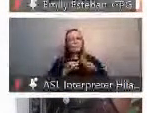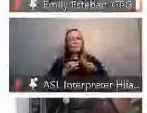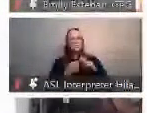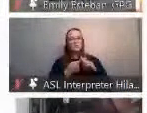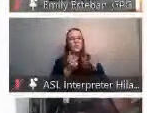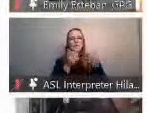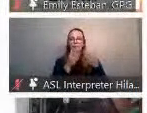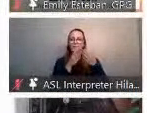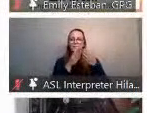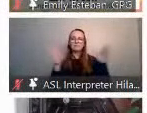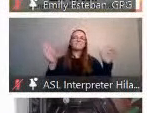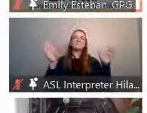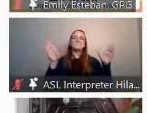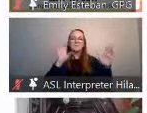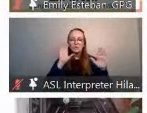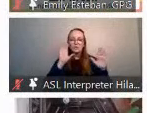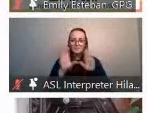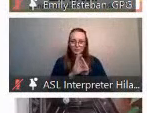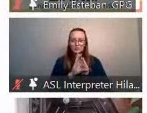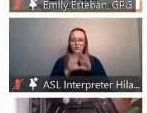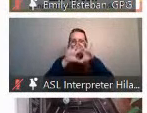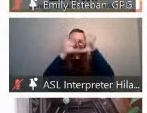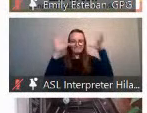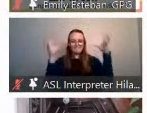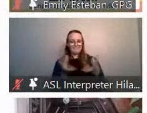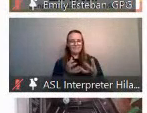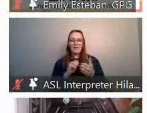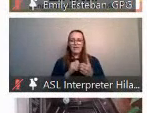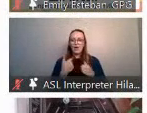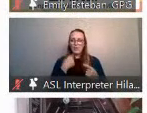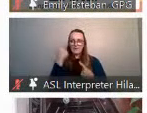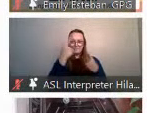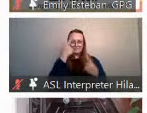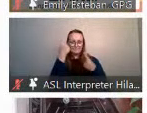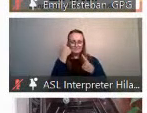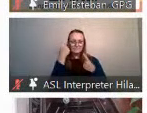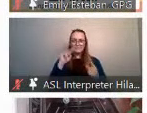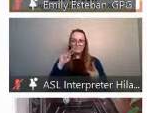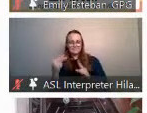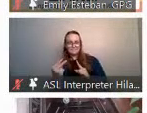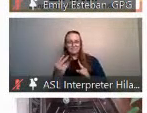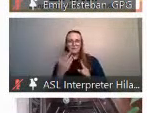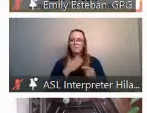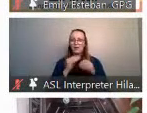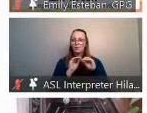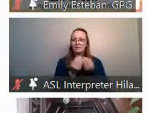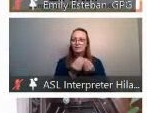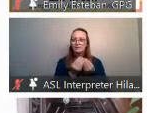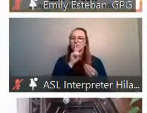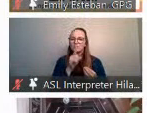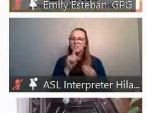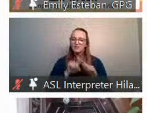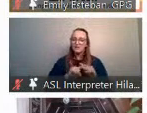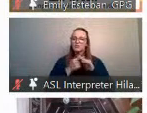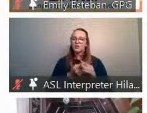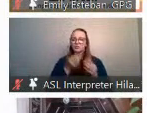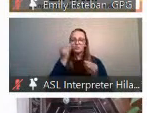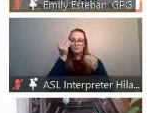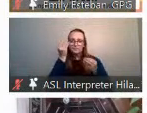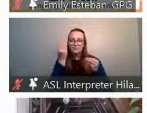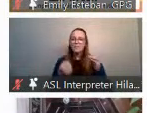bigger picture around this and how I think about it, and how my organization is really beginning to think about it more